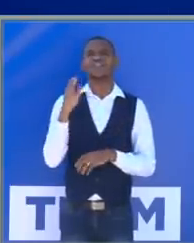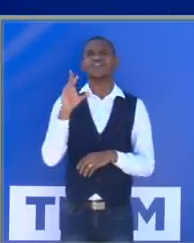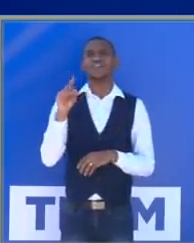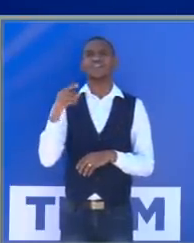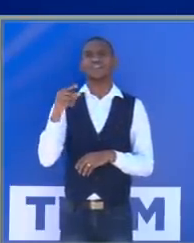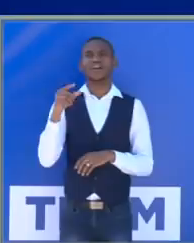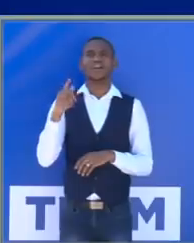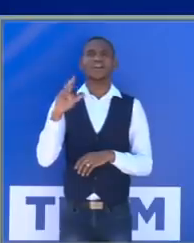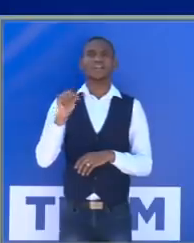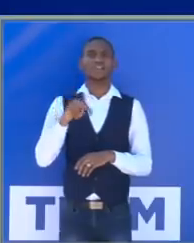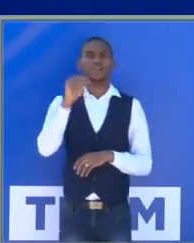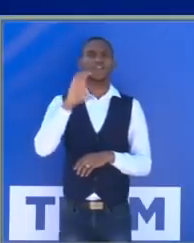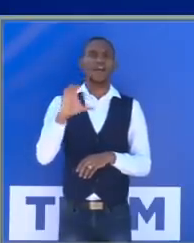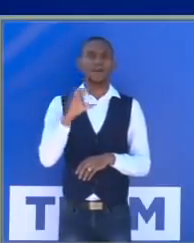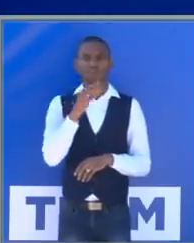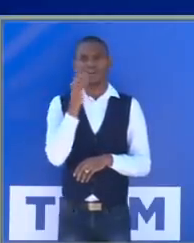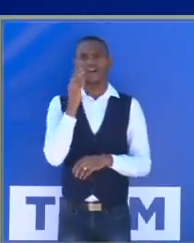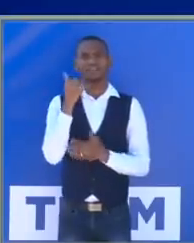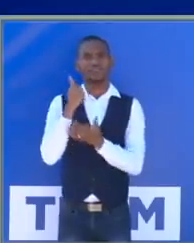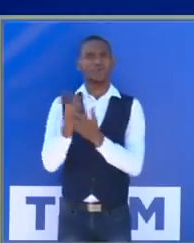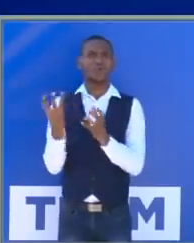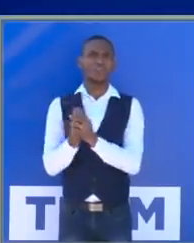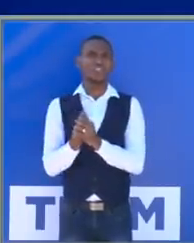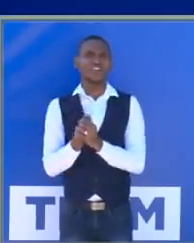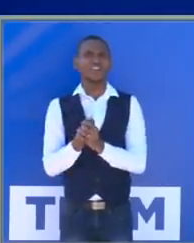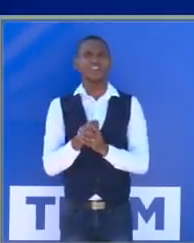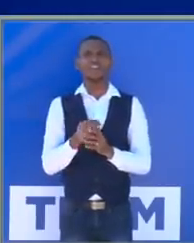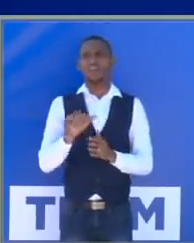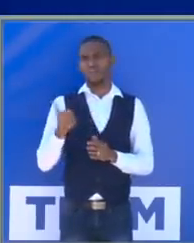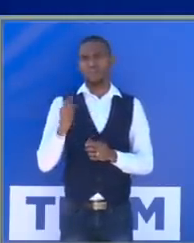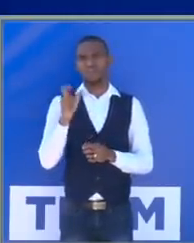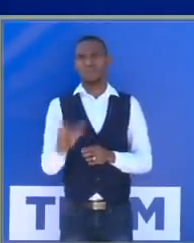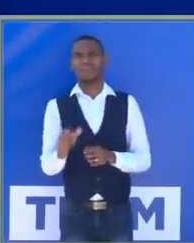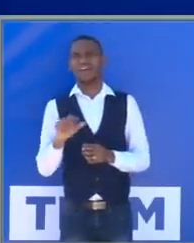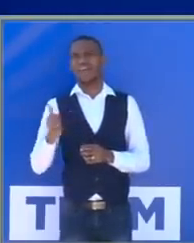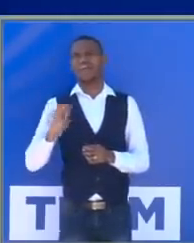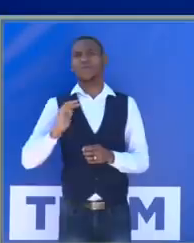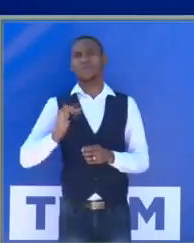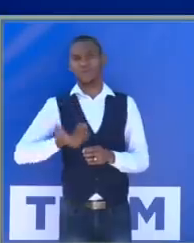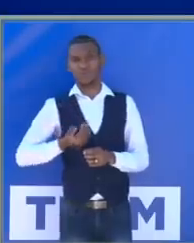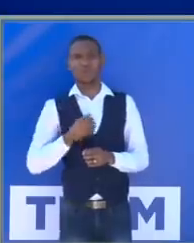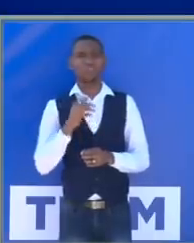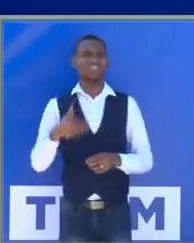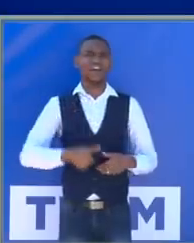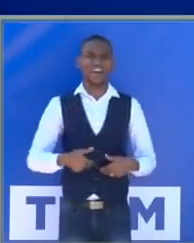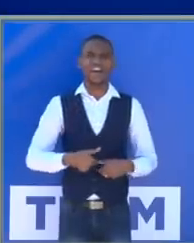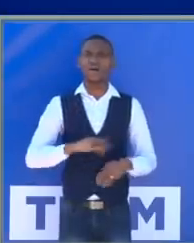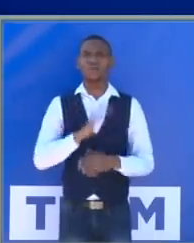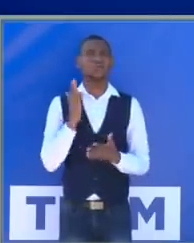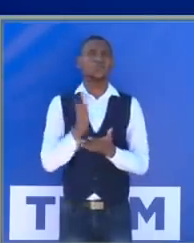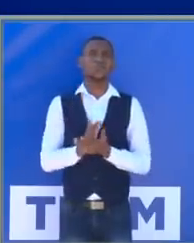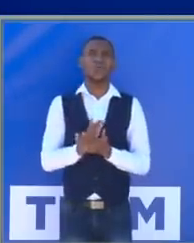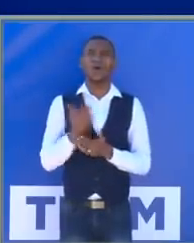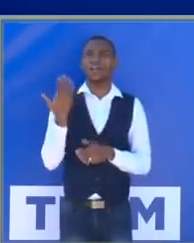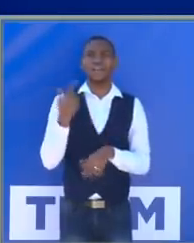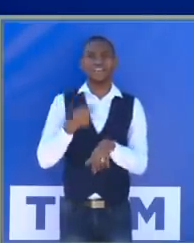die Noord-Kaap en ek sit met arme mense. I met a woman who was so hungry. I wasn't sure when